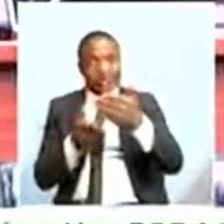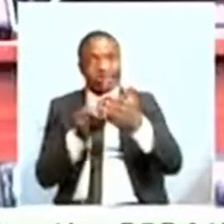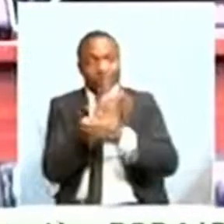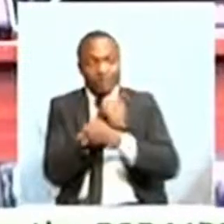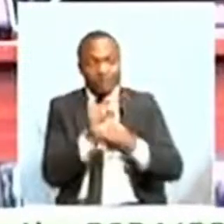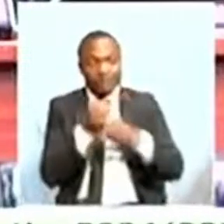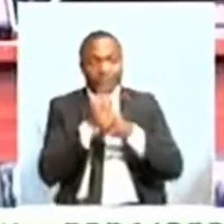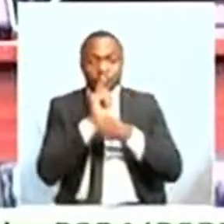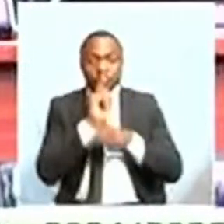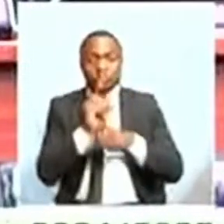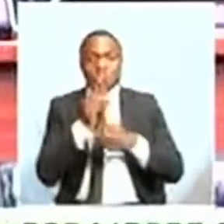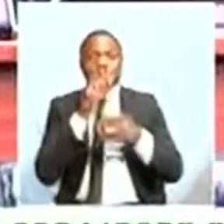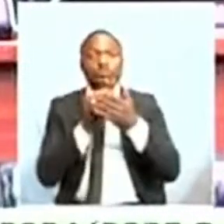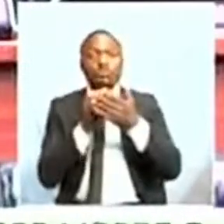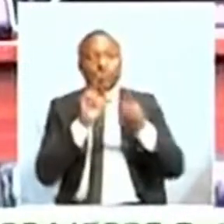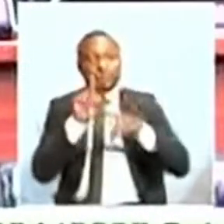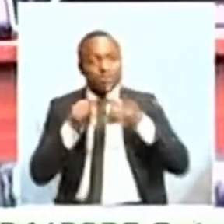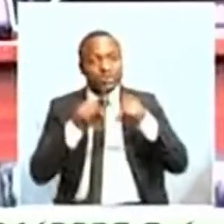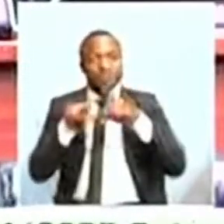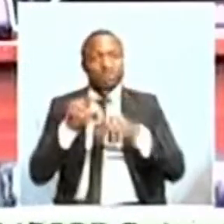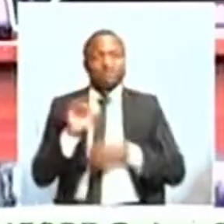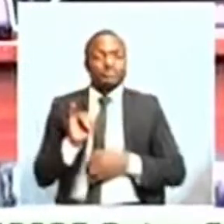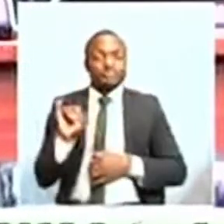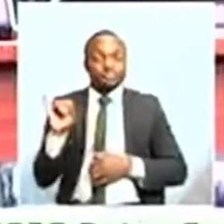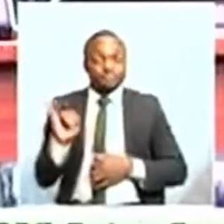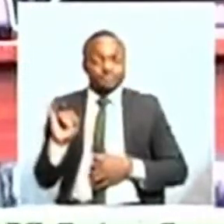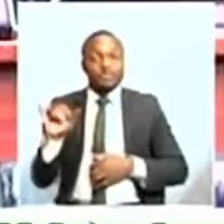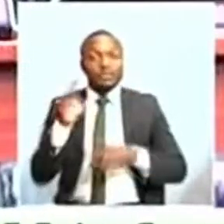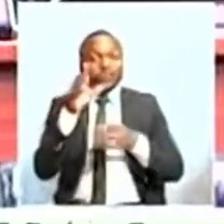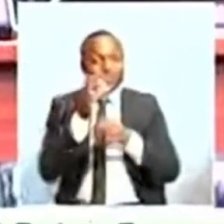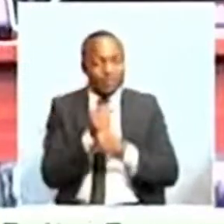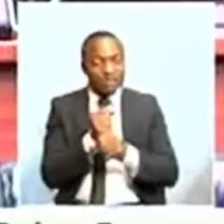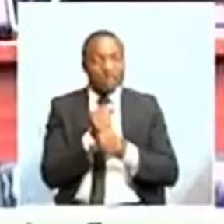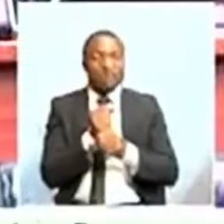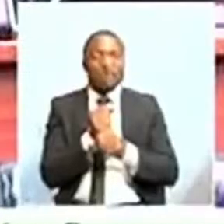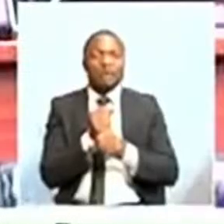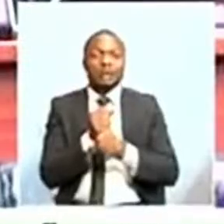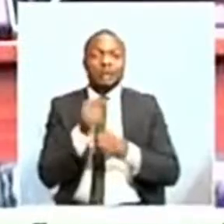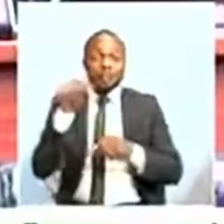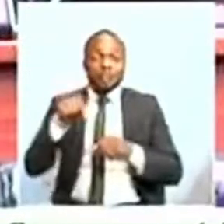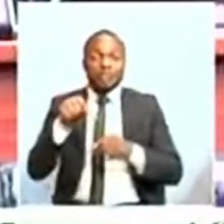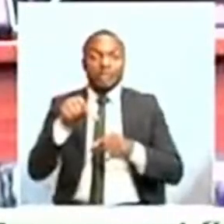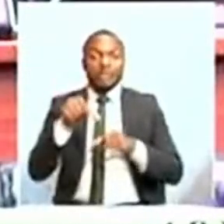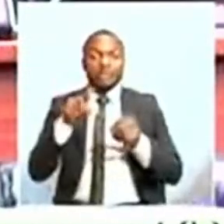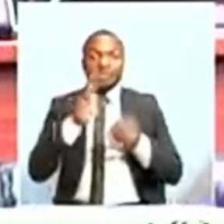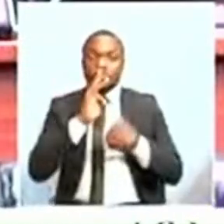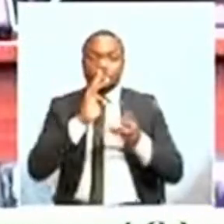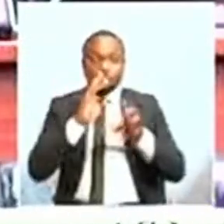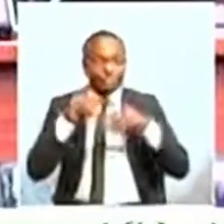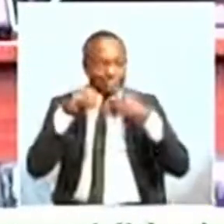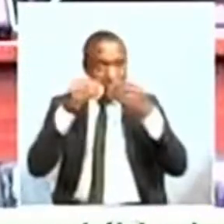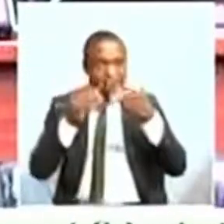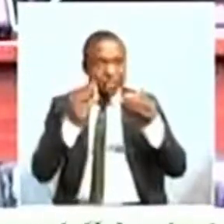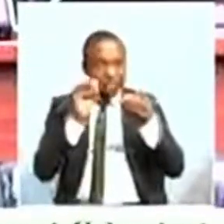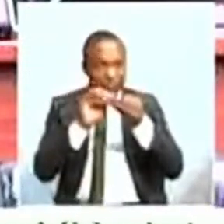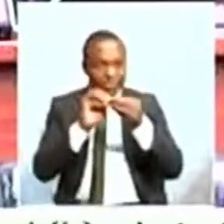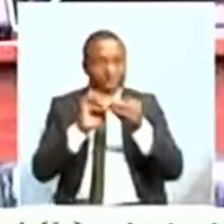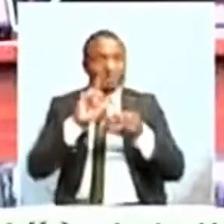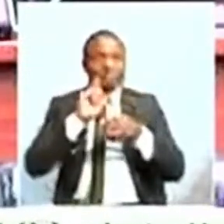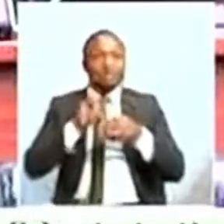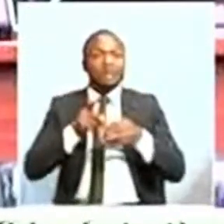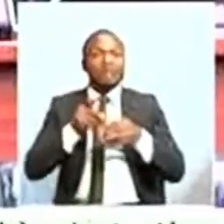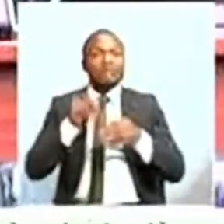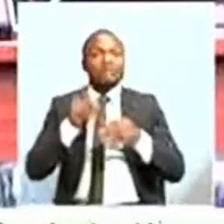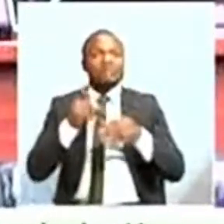that our good people with Soka receive quality water supply. However, more still needs to be